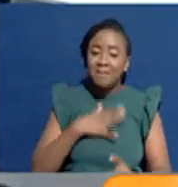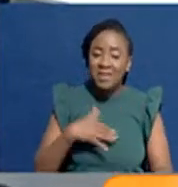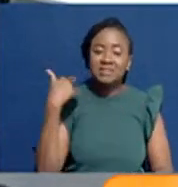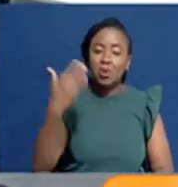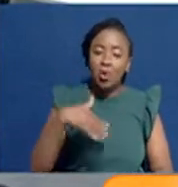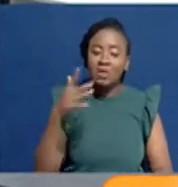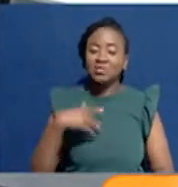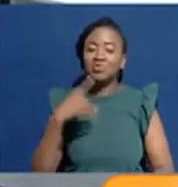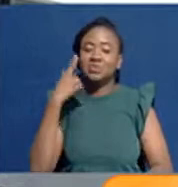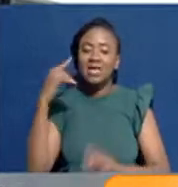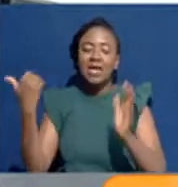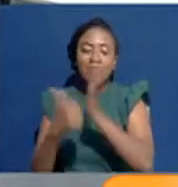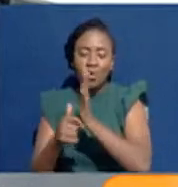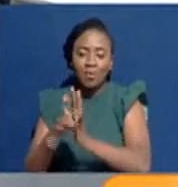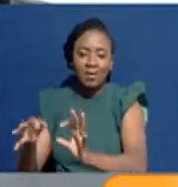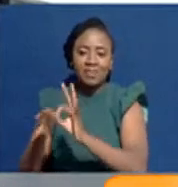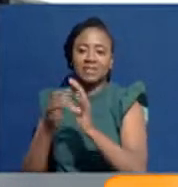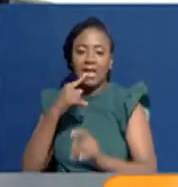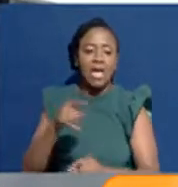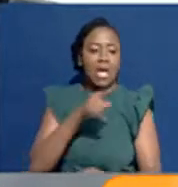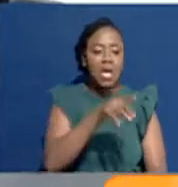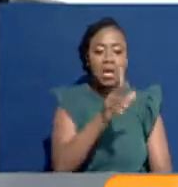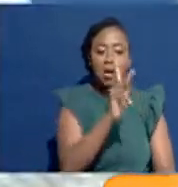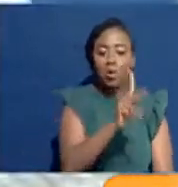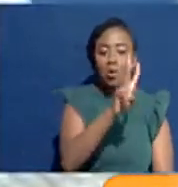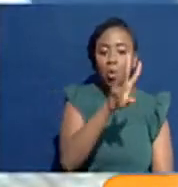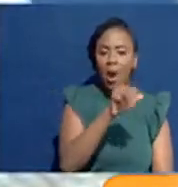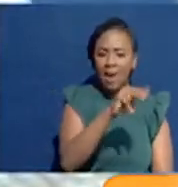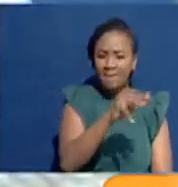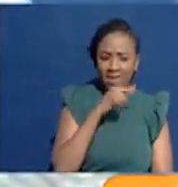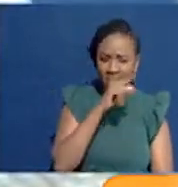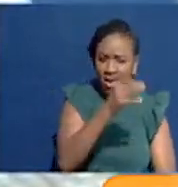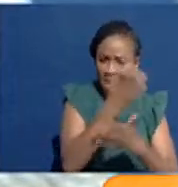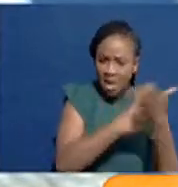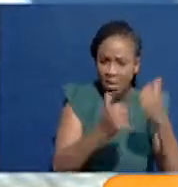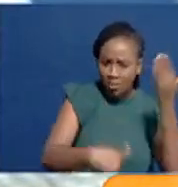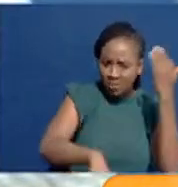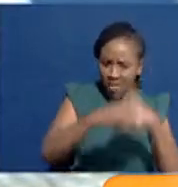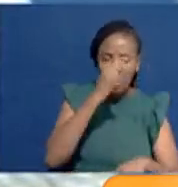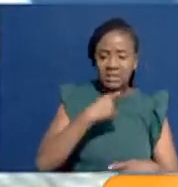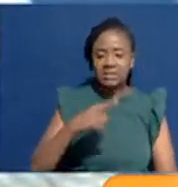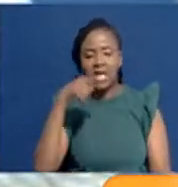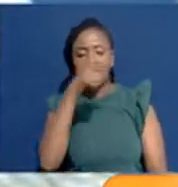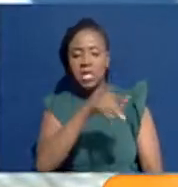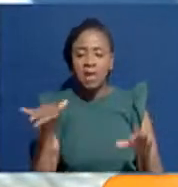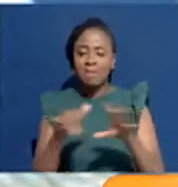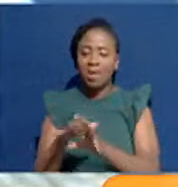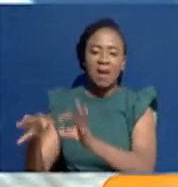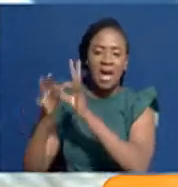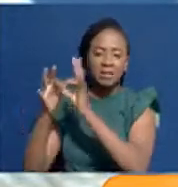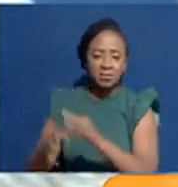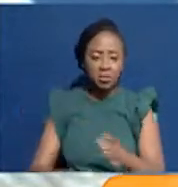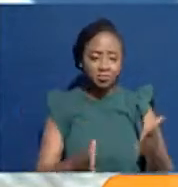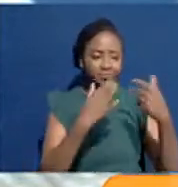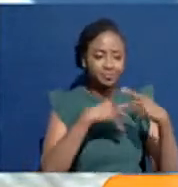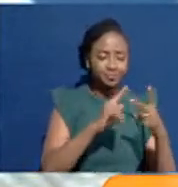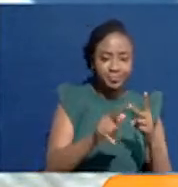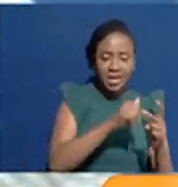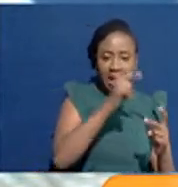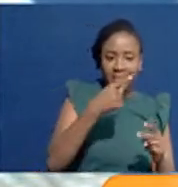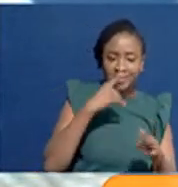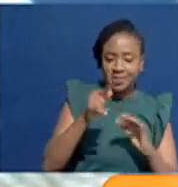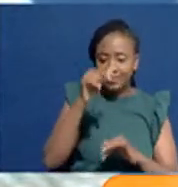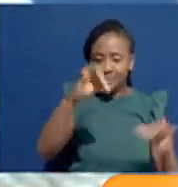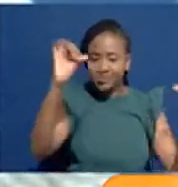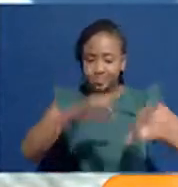everyone. Kwame Wino comes here, he's an independent expert in economy, you label him Azimio, dismiss him. Kepsa come to you and tell you this thing is going to